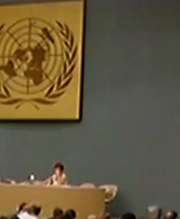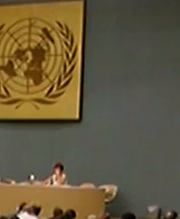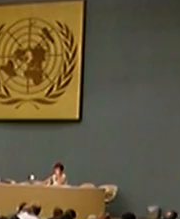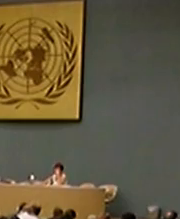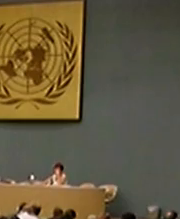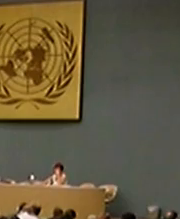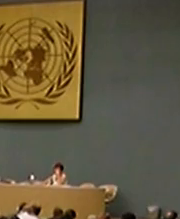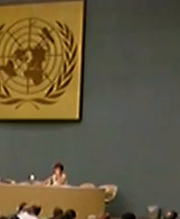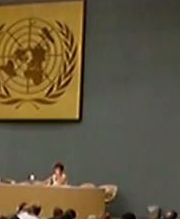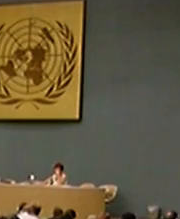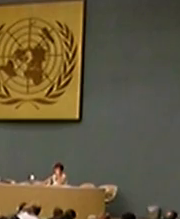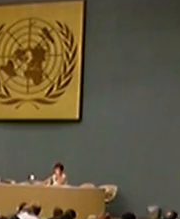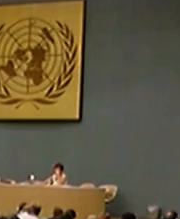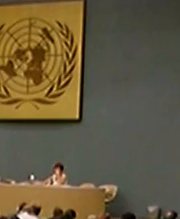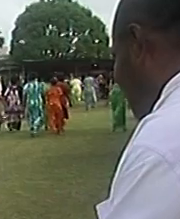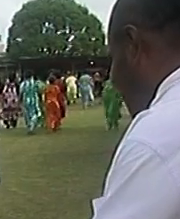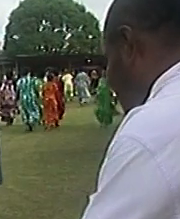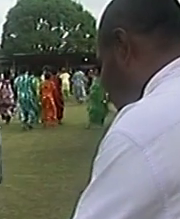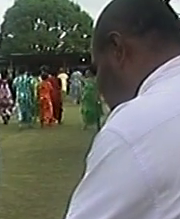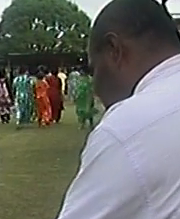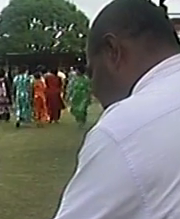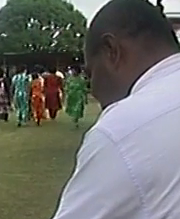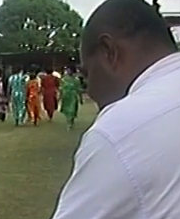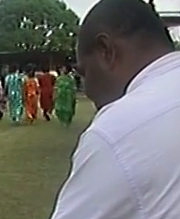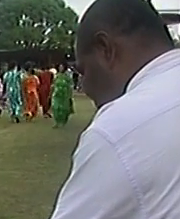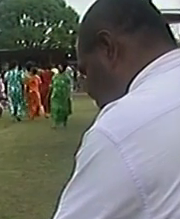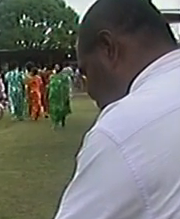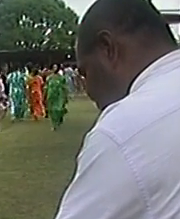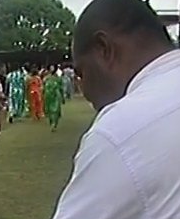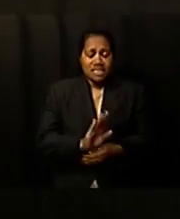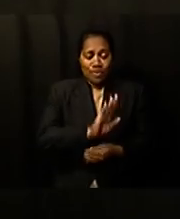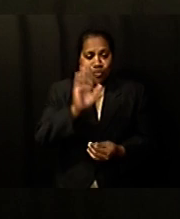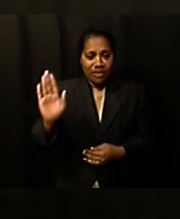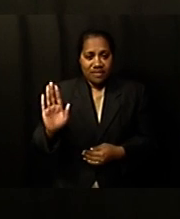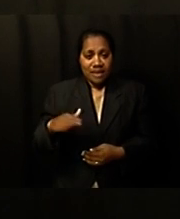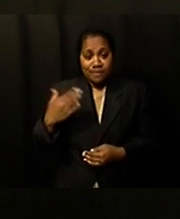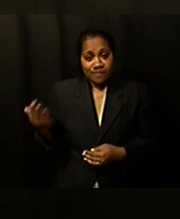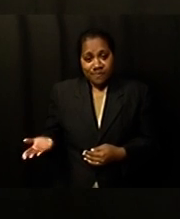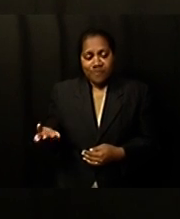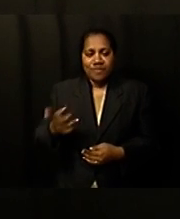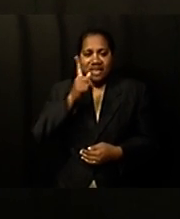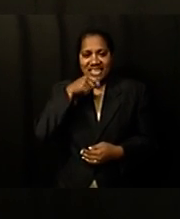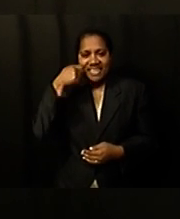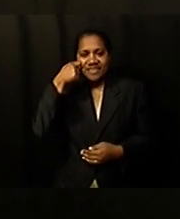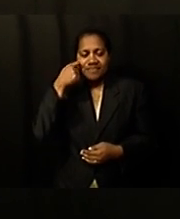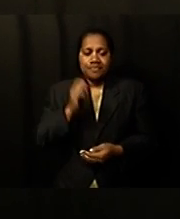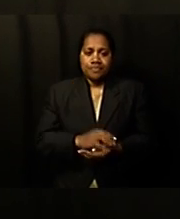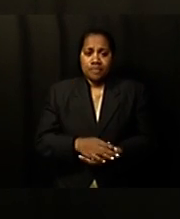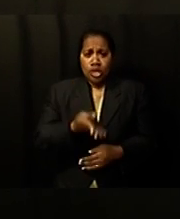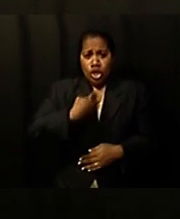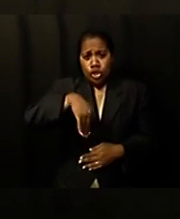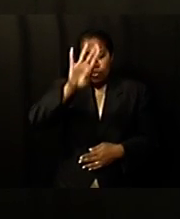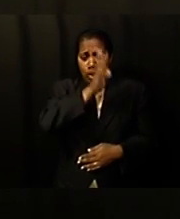Prime Minister tomorrow, and Leweni cautions the Methodist Church to keep their meeting clean. Nisa Mbulavinaka, I'm Tale